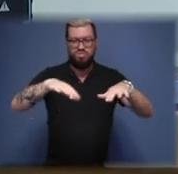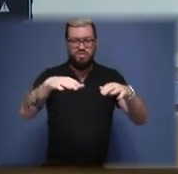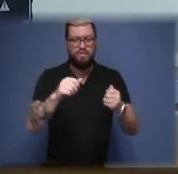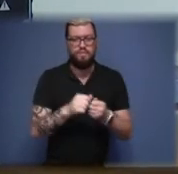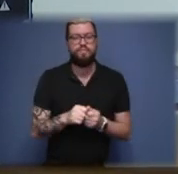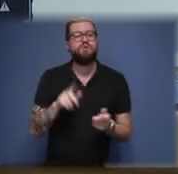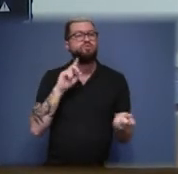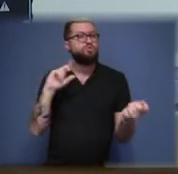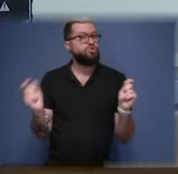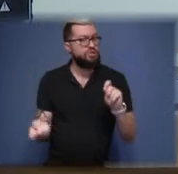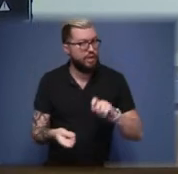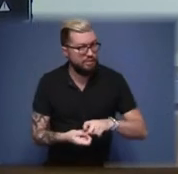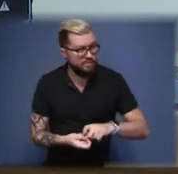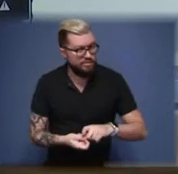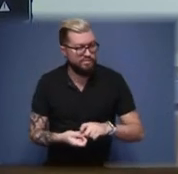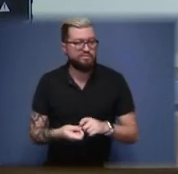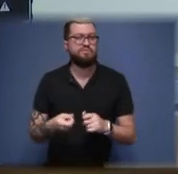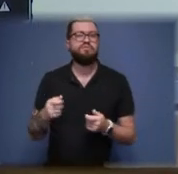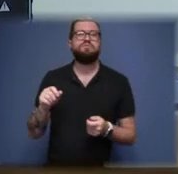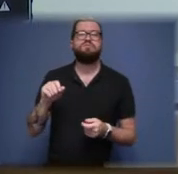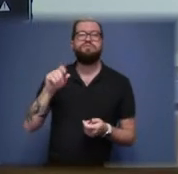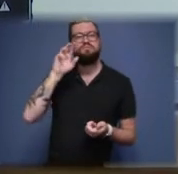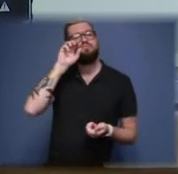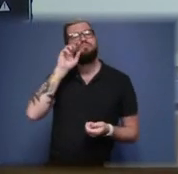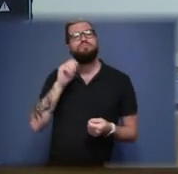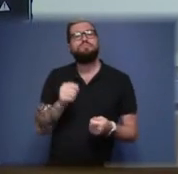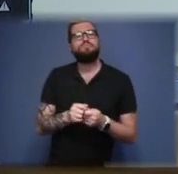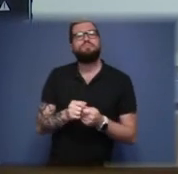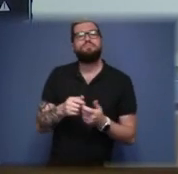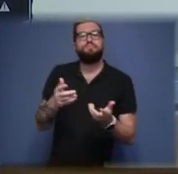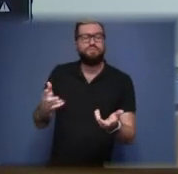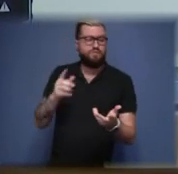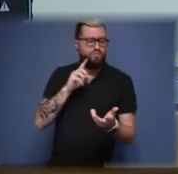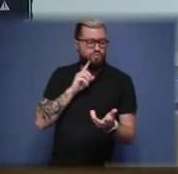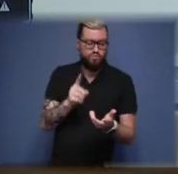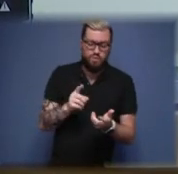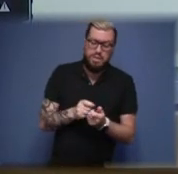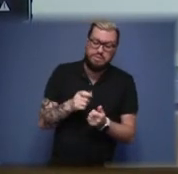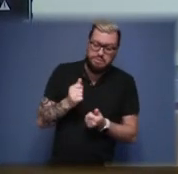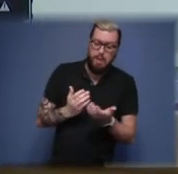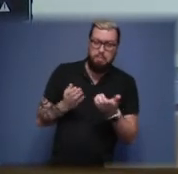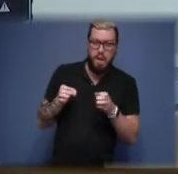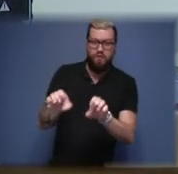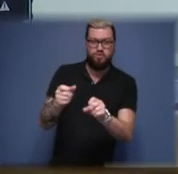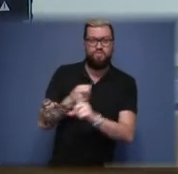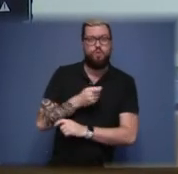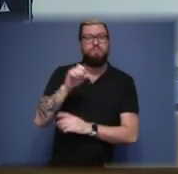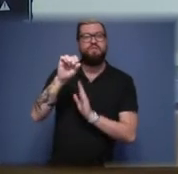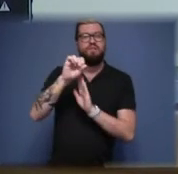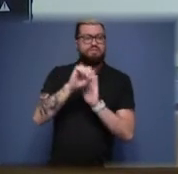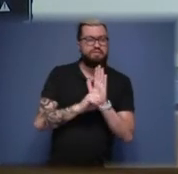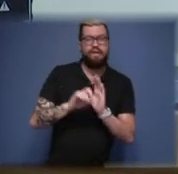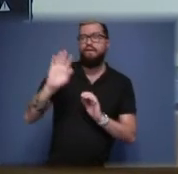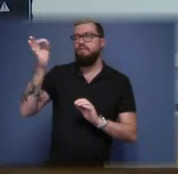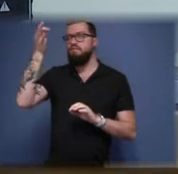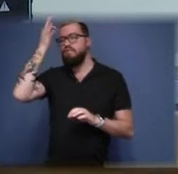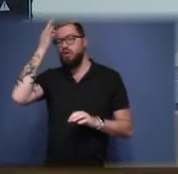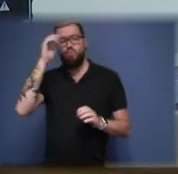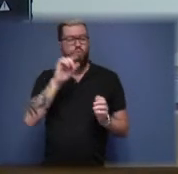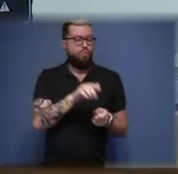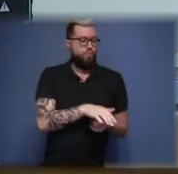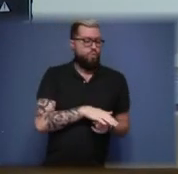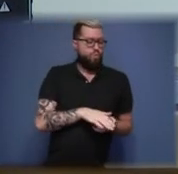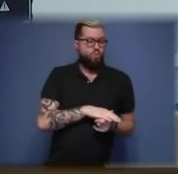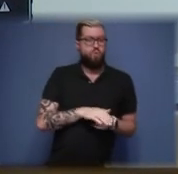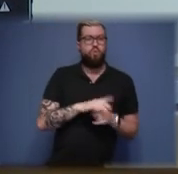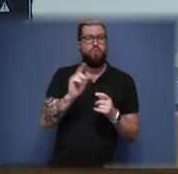That has changed. Just as the efforts of, the federal, state, local governments, and all the